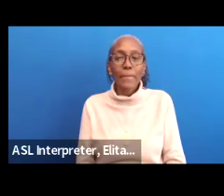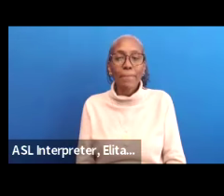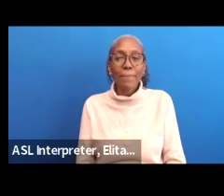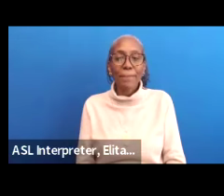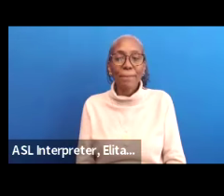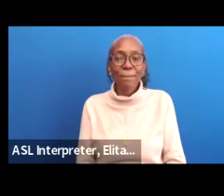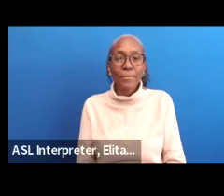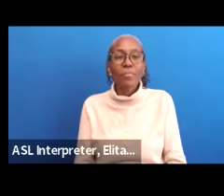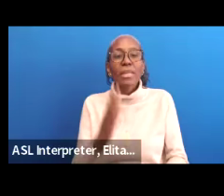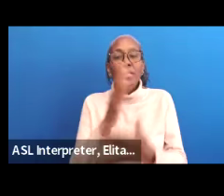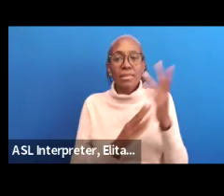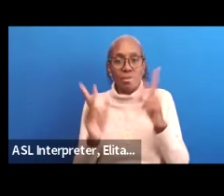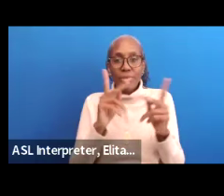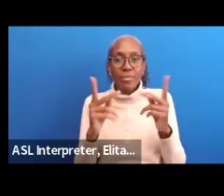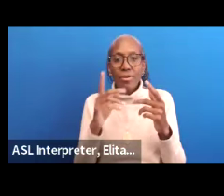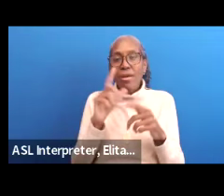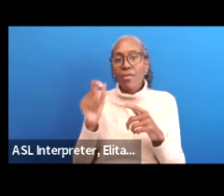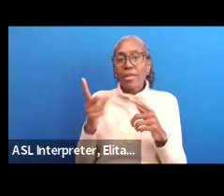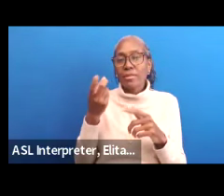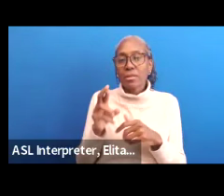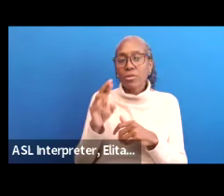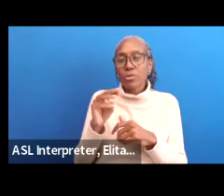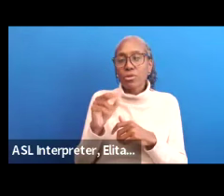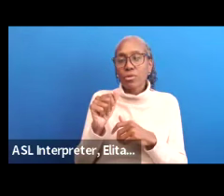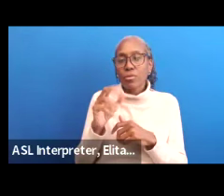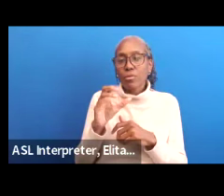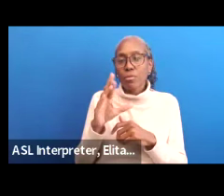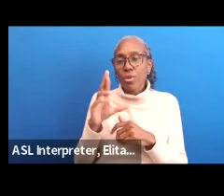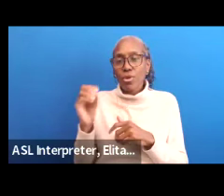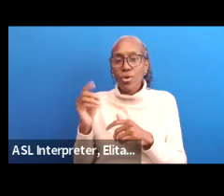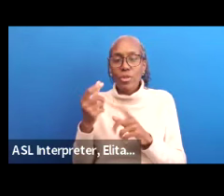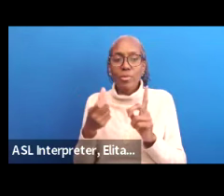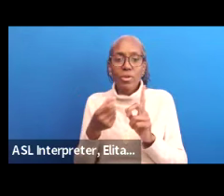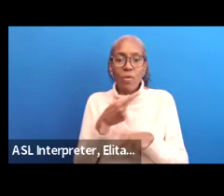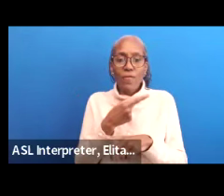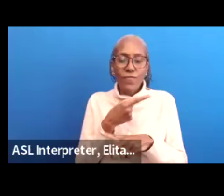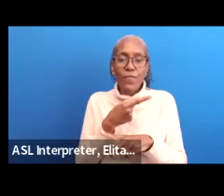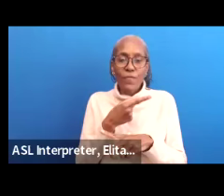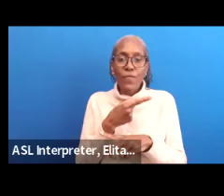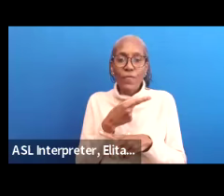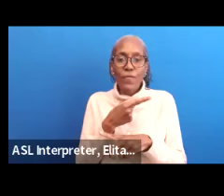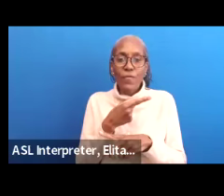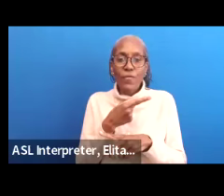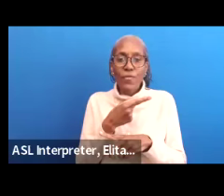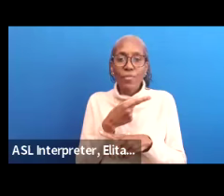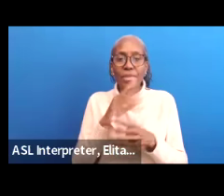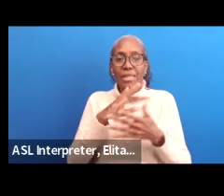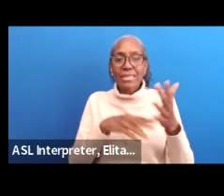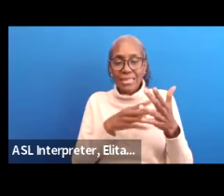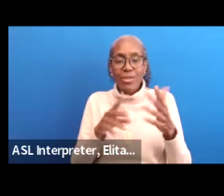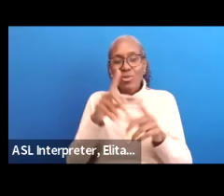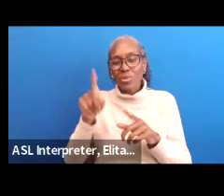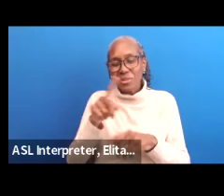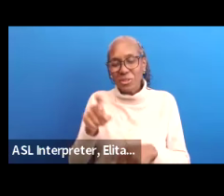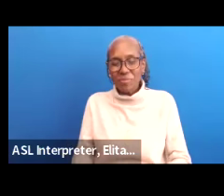I know some people have. I'm going to ask Dr. Marco put a little off off our scheduled